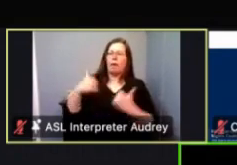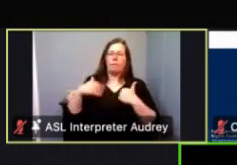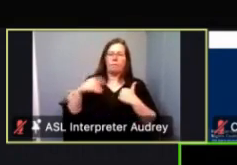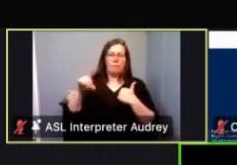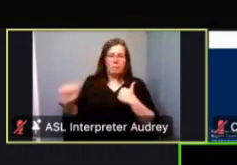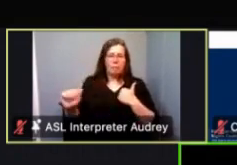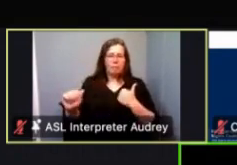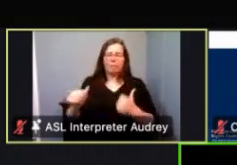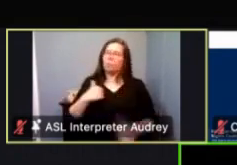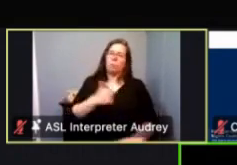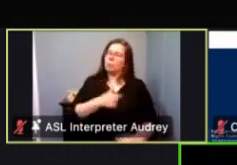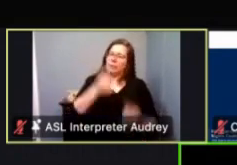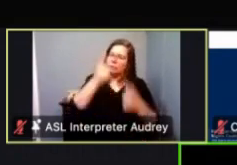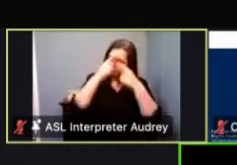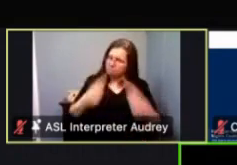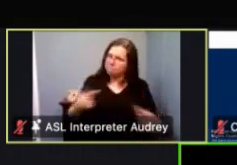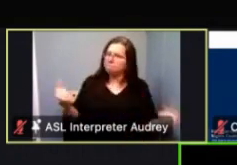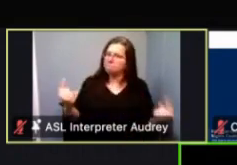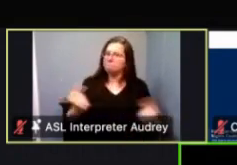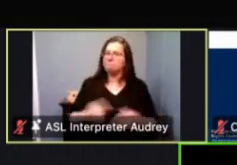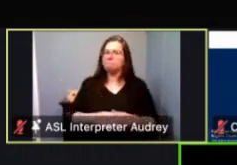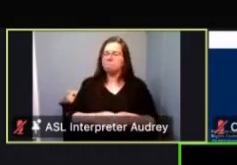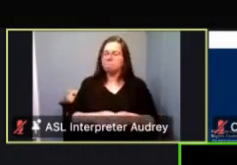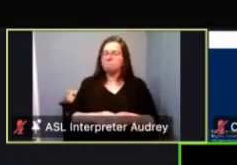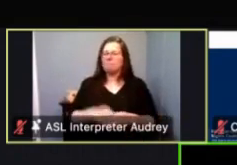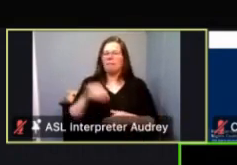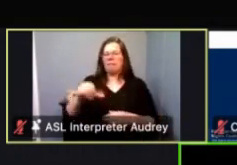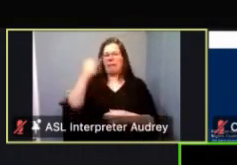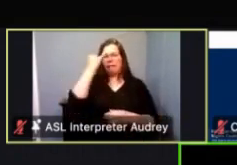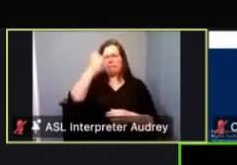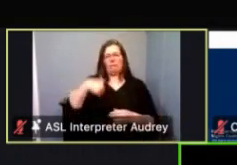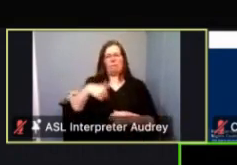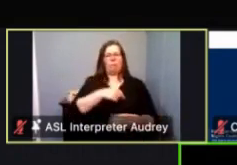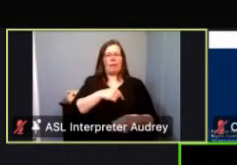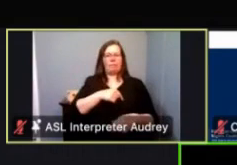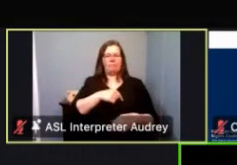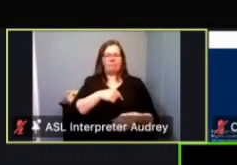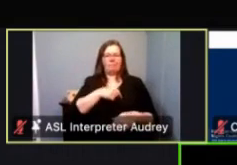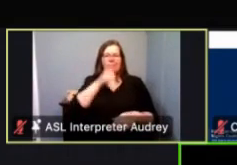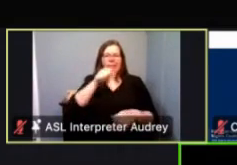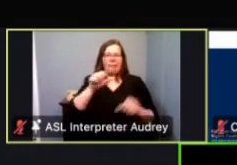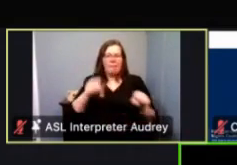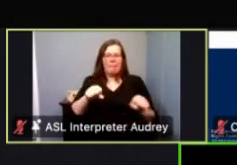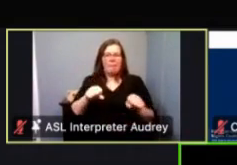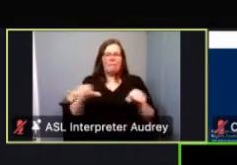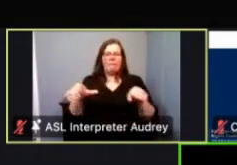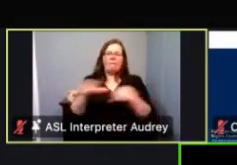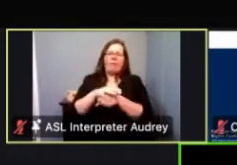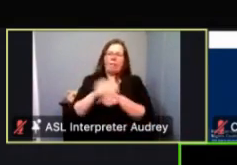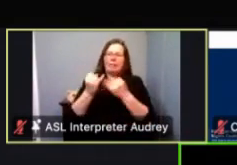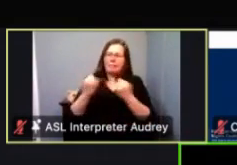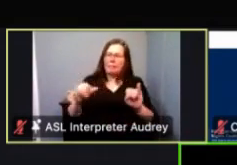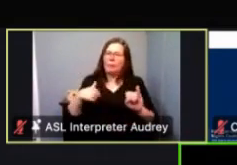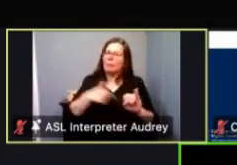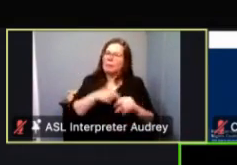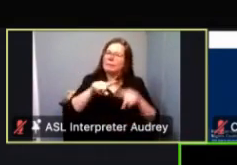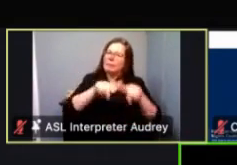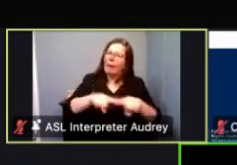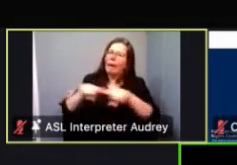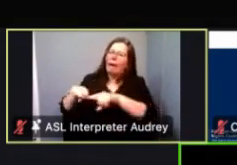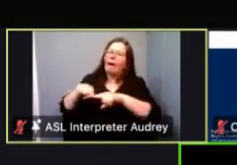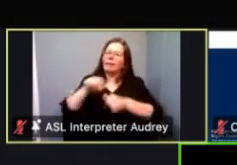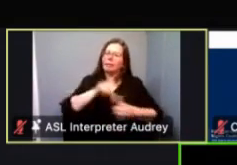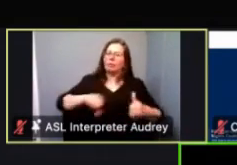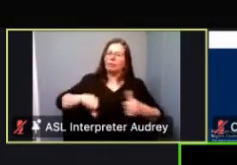We argue against that because it's the idea that none of us are truly independent. We all rely on other people for things in our